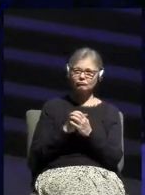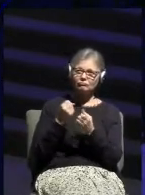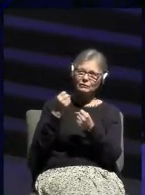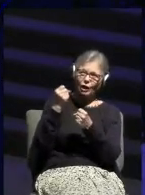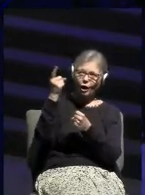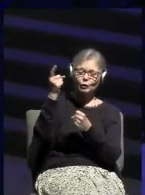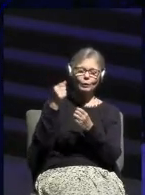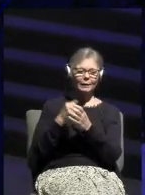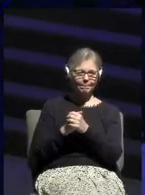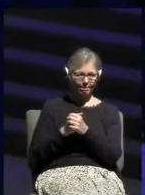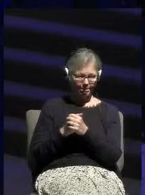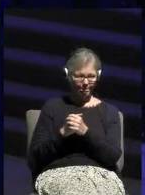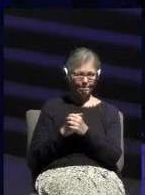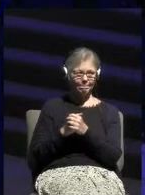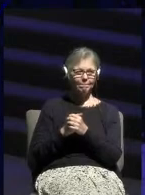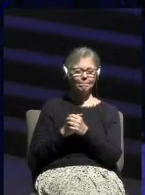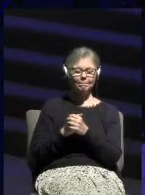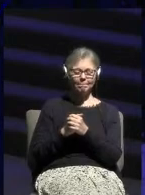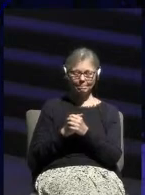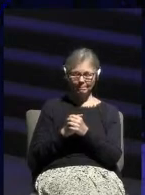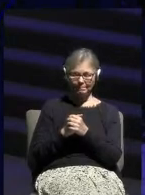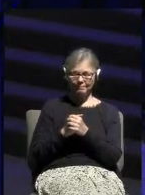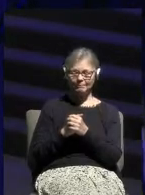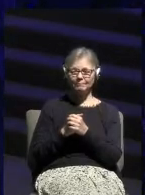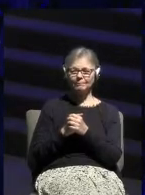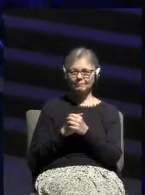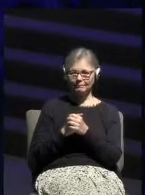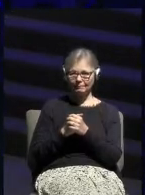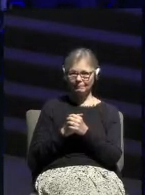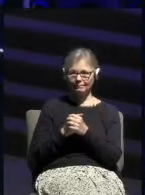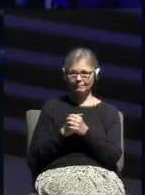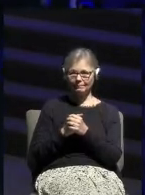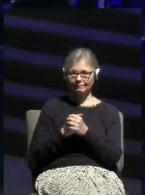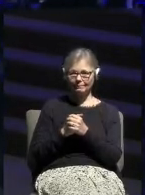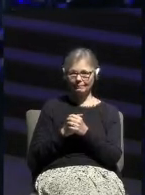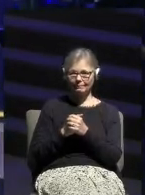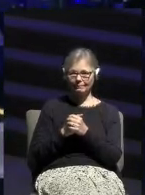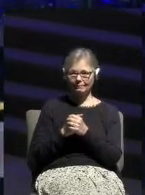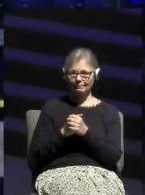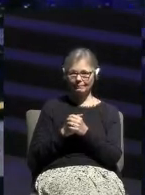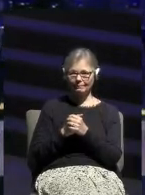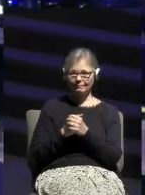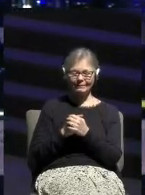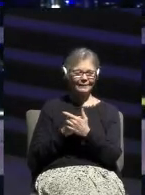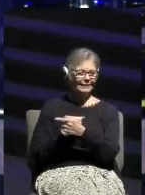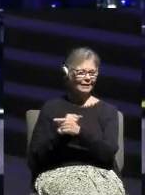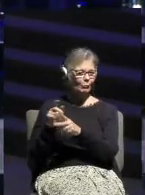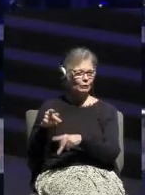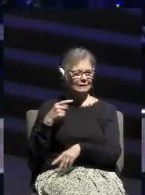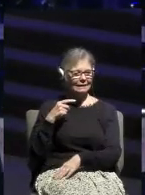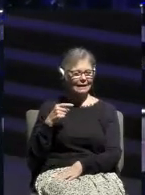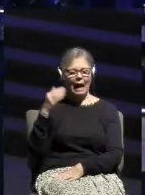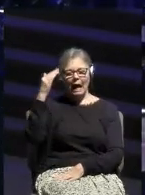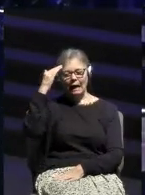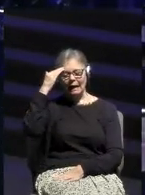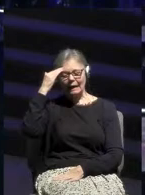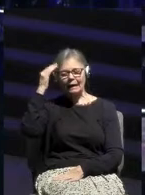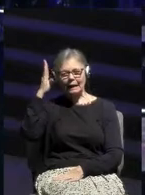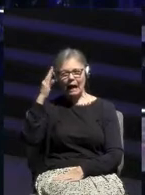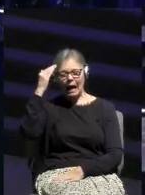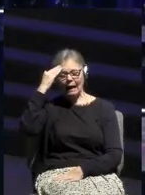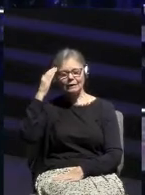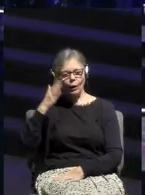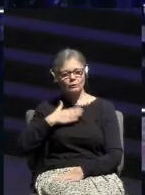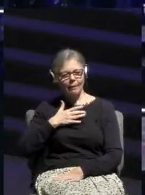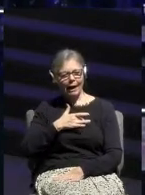talk. And so, yes, but Pastor, you don't understand. God knows my heart. Yes, He does. And He knows you're